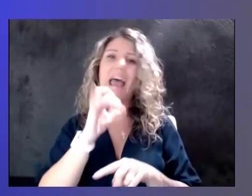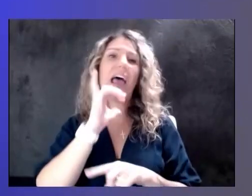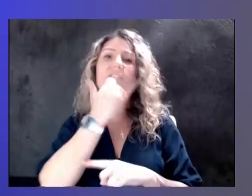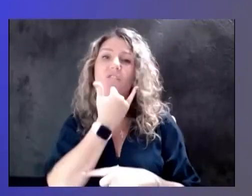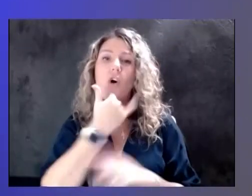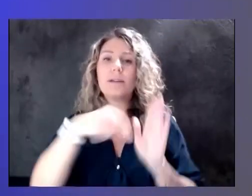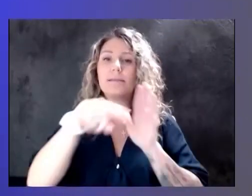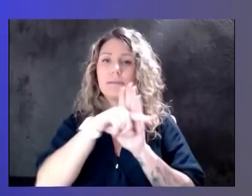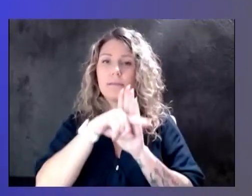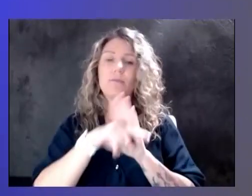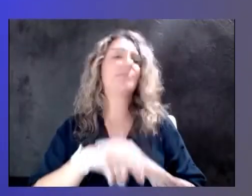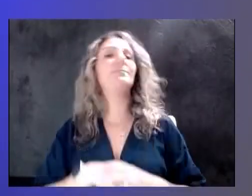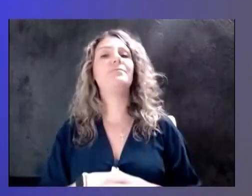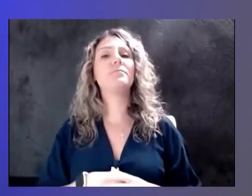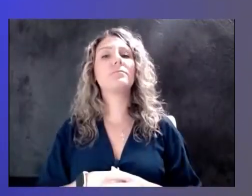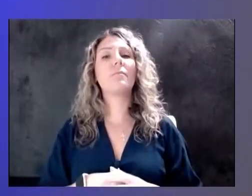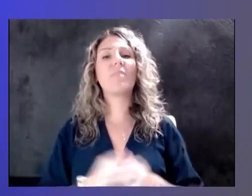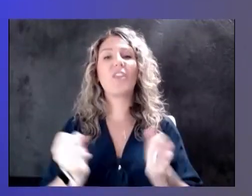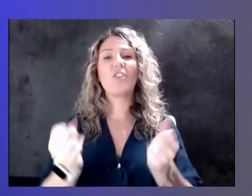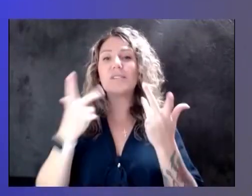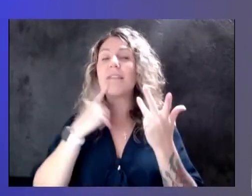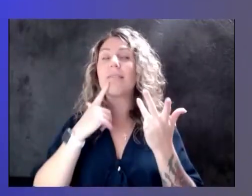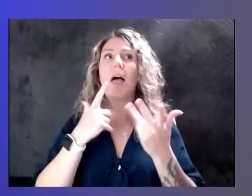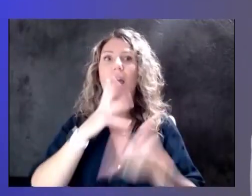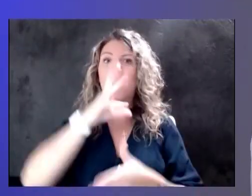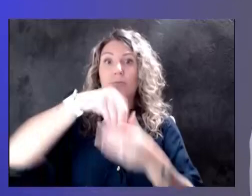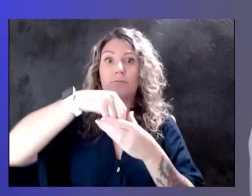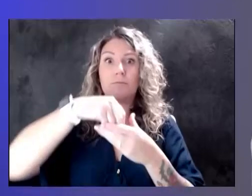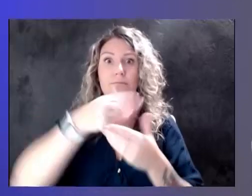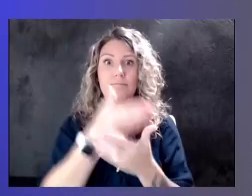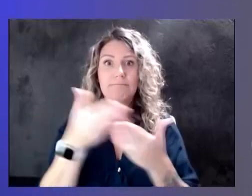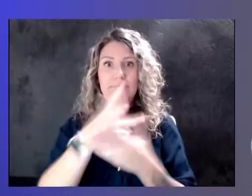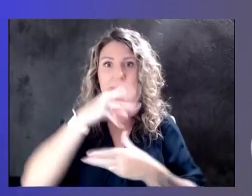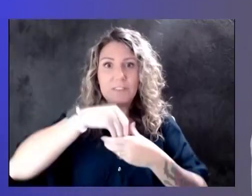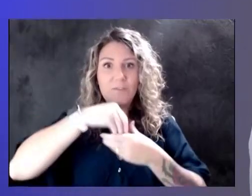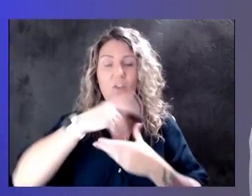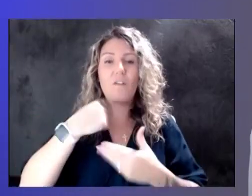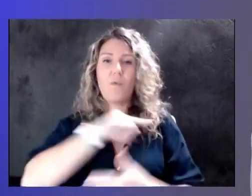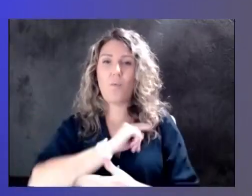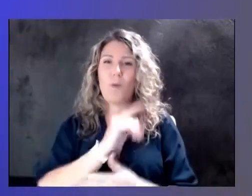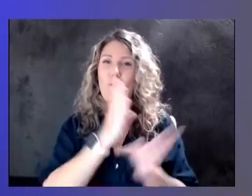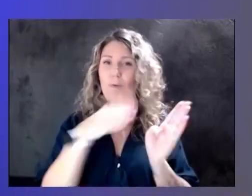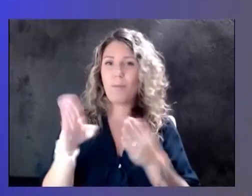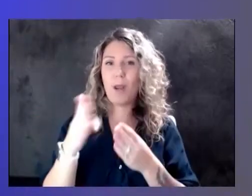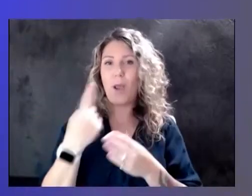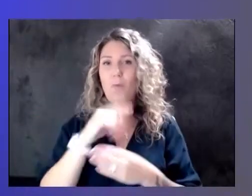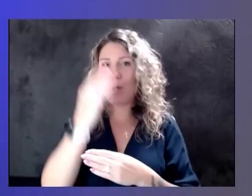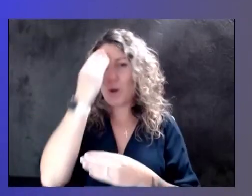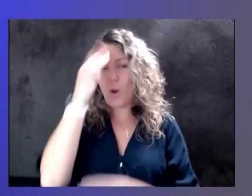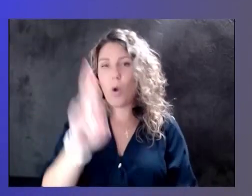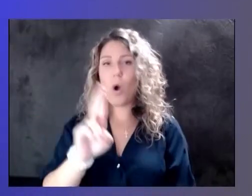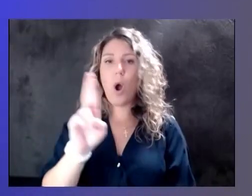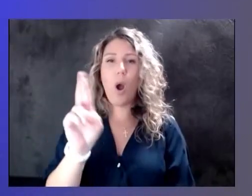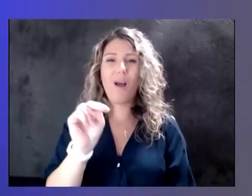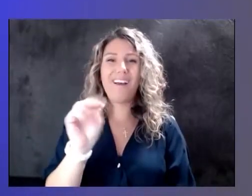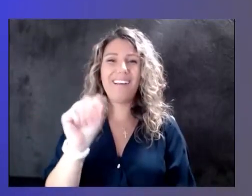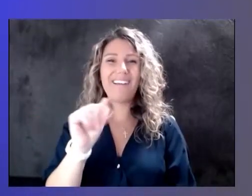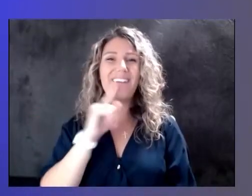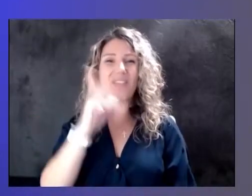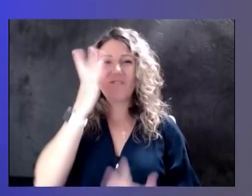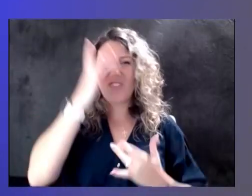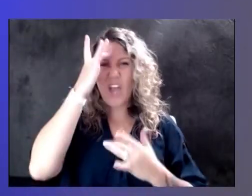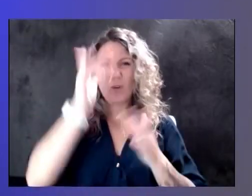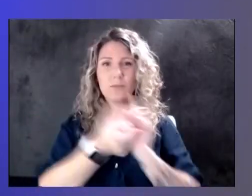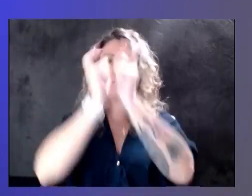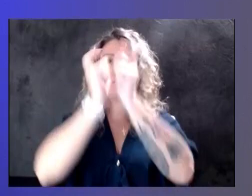there's a lot of backstops, a lot of safety nets on this. We were prepared. We know RNA viruses mutate. They act like this. This was